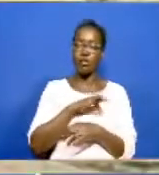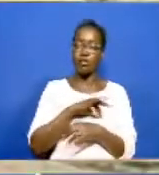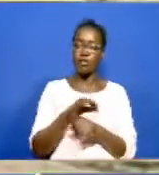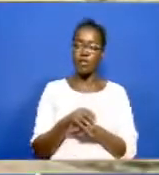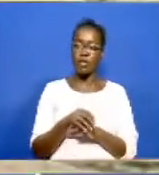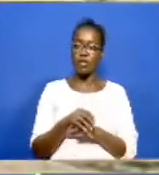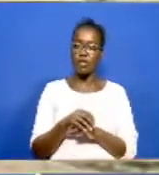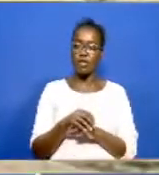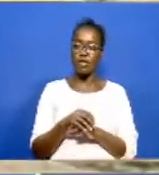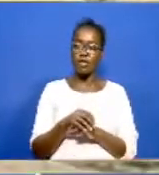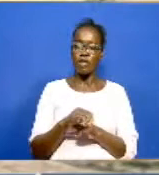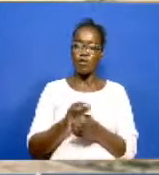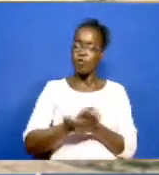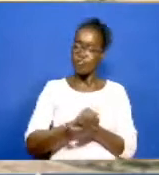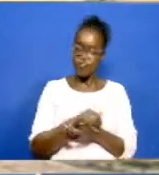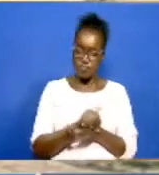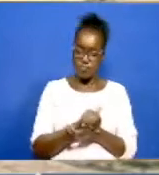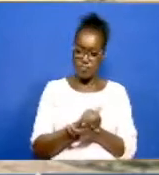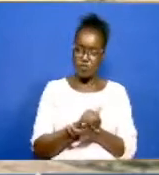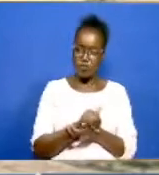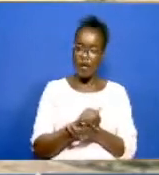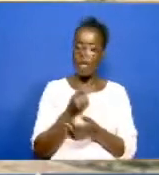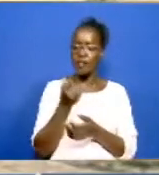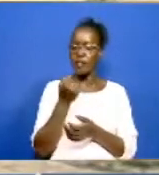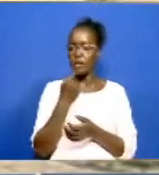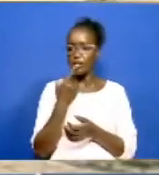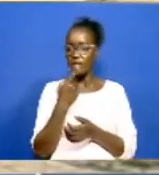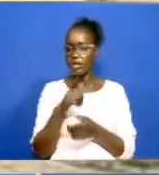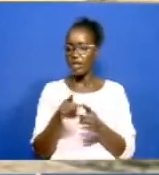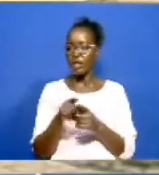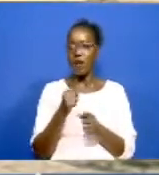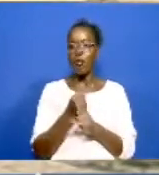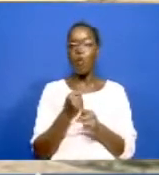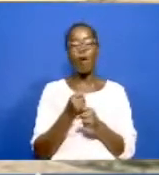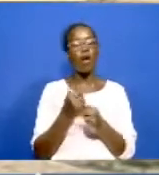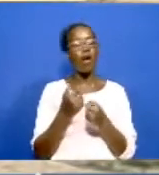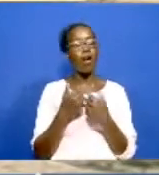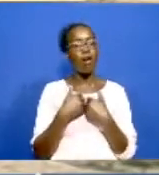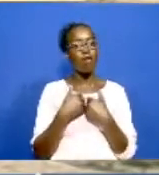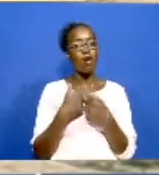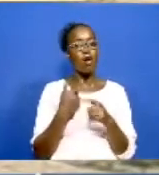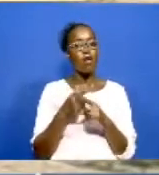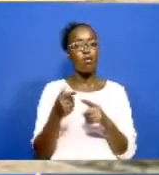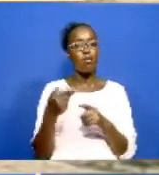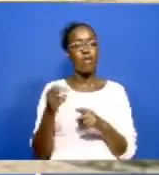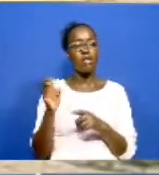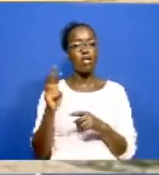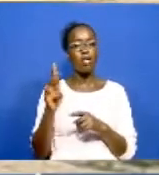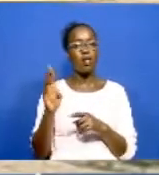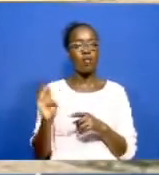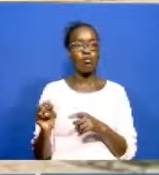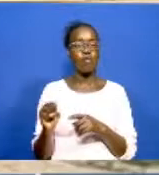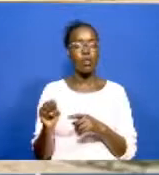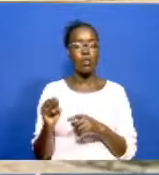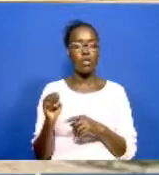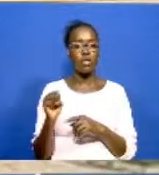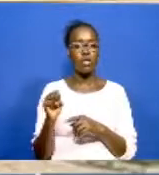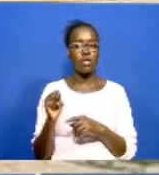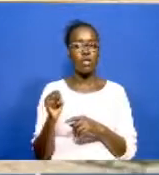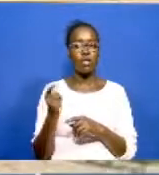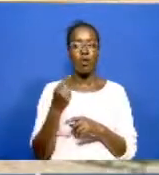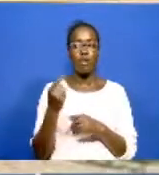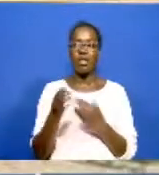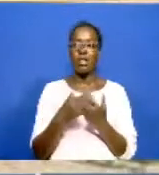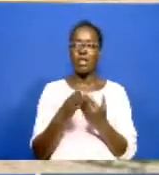Tunahitaji mbolea, tunahitaji dawa, na pia ina kazi ya kufanyiwa. Lakini kwa herbs, ni kulima unapopanda, bora tu